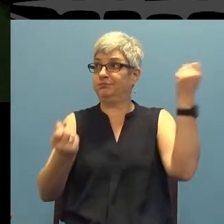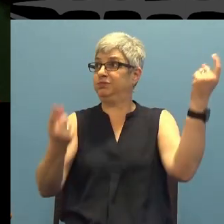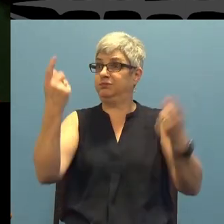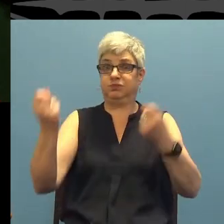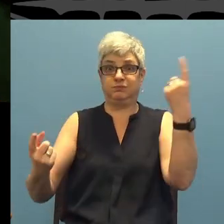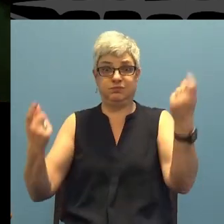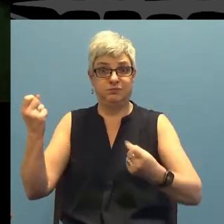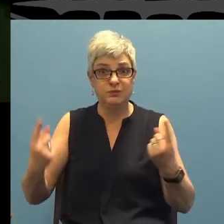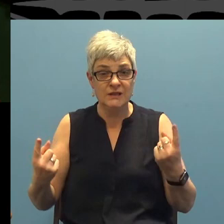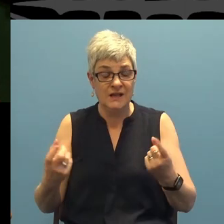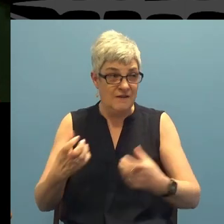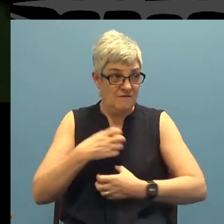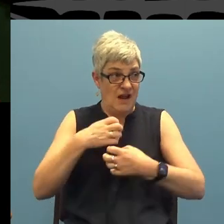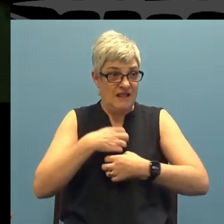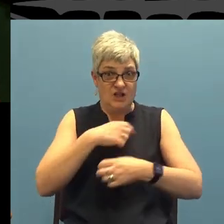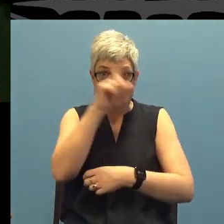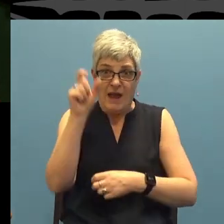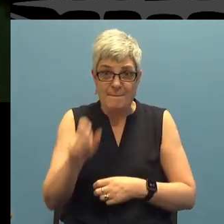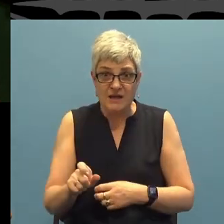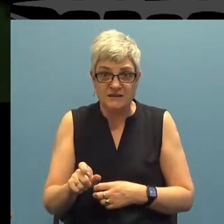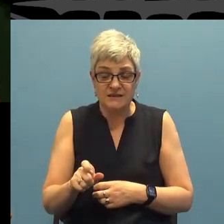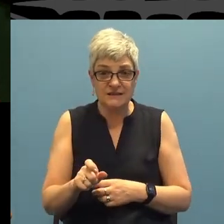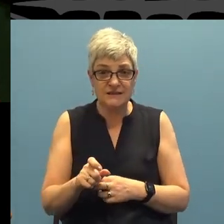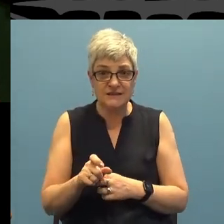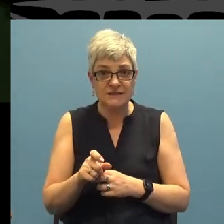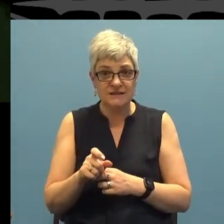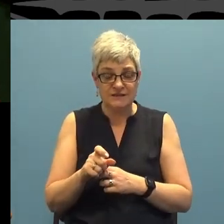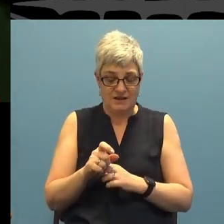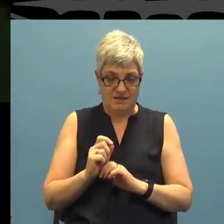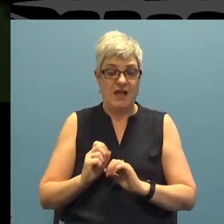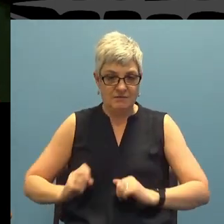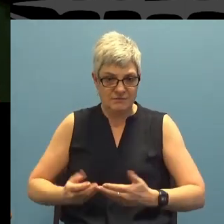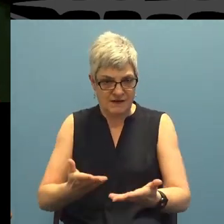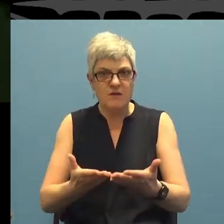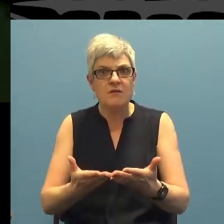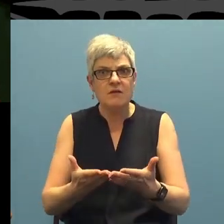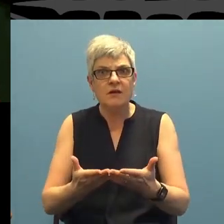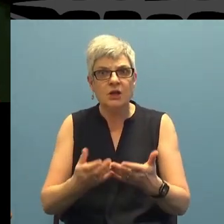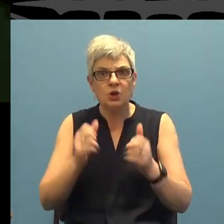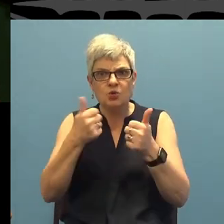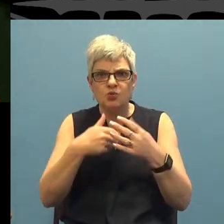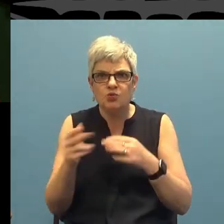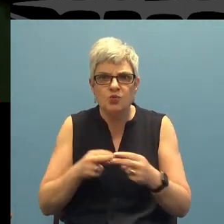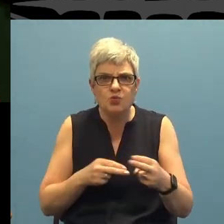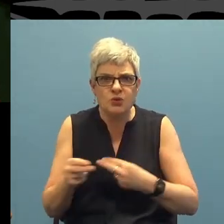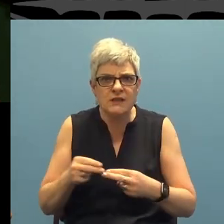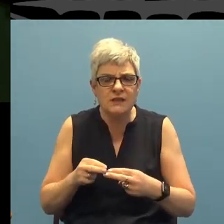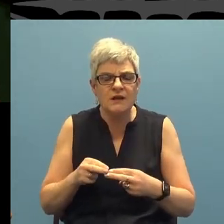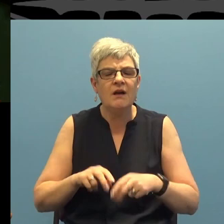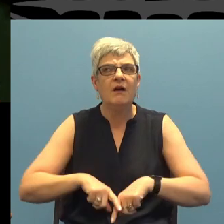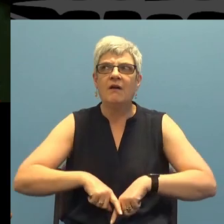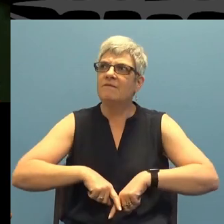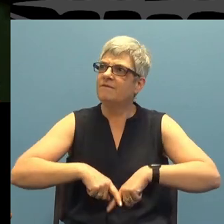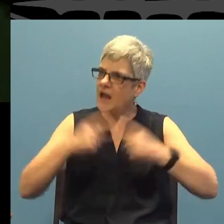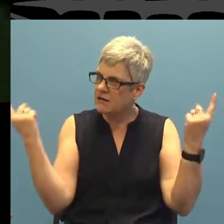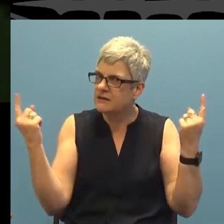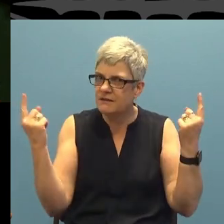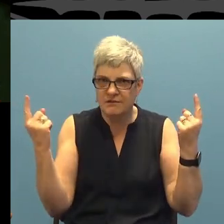and frightening the shepherds maybe and then giving them the good news. Very different, very